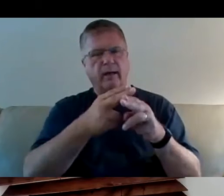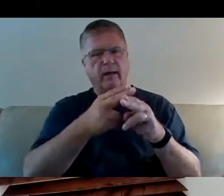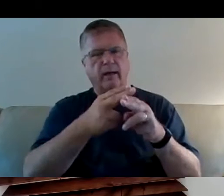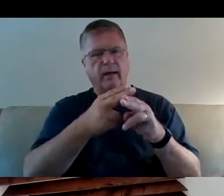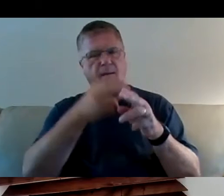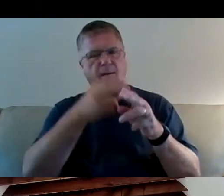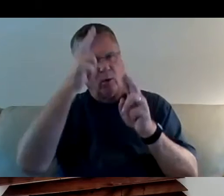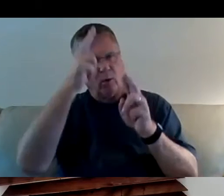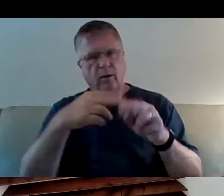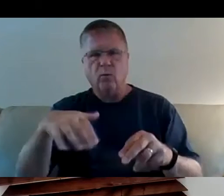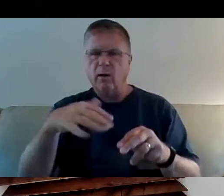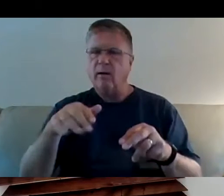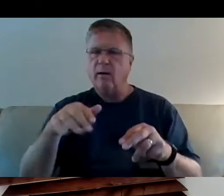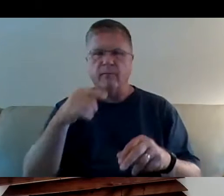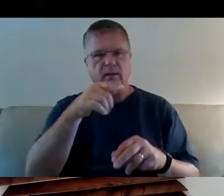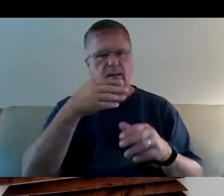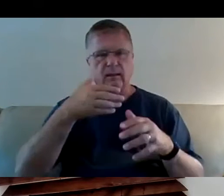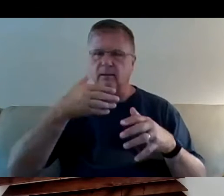big person in our community.